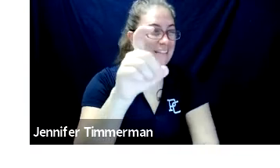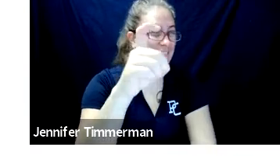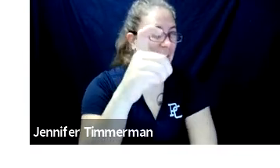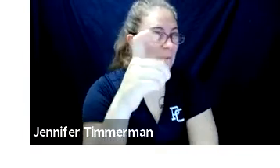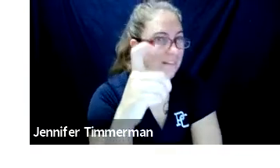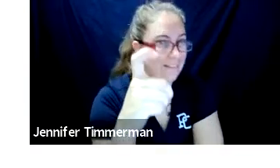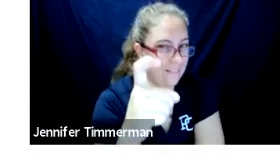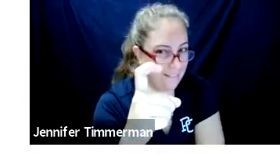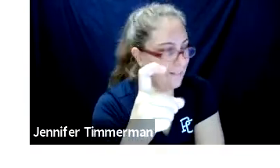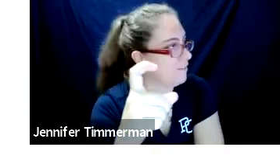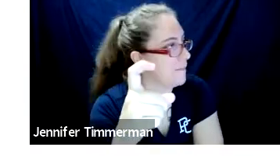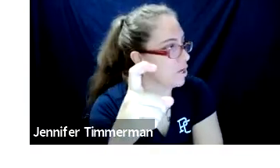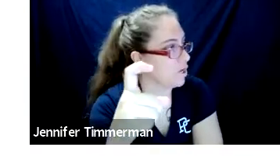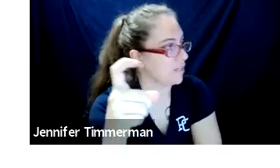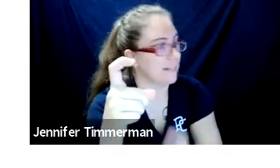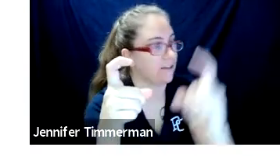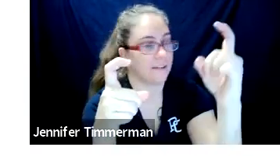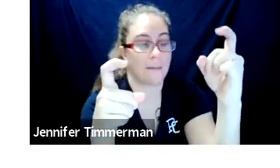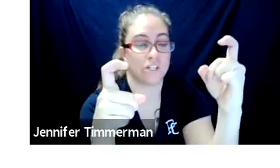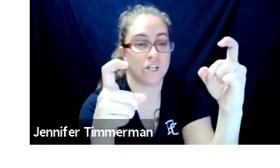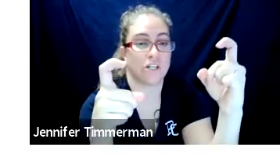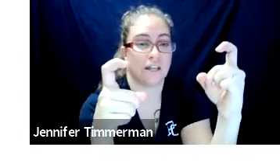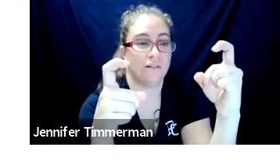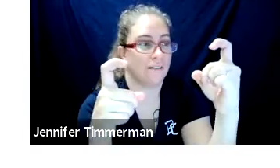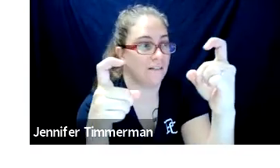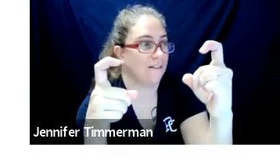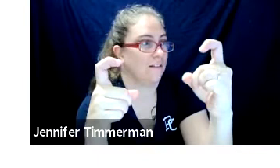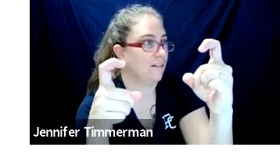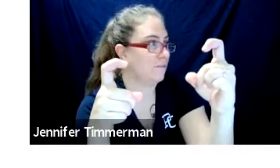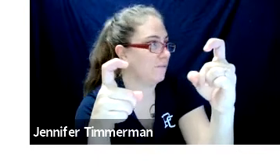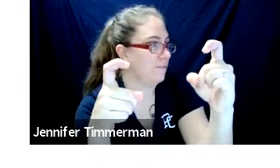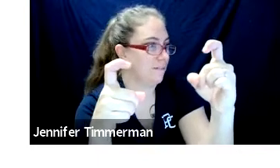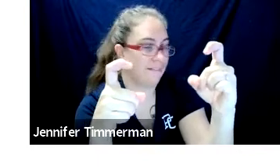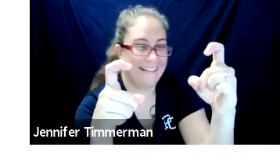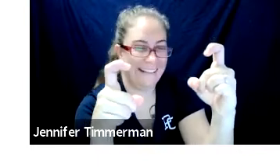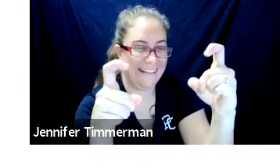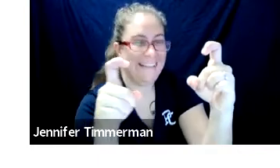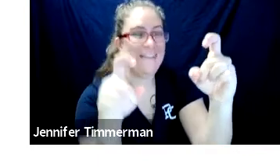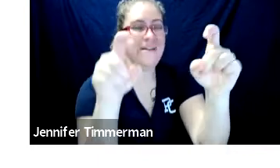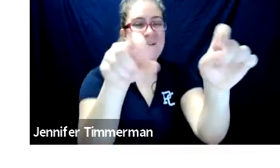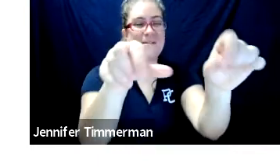X is a funny one. Make a hook like your Captain Hook now.